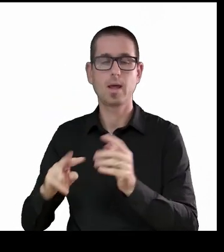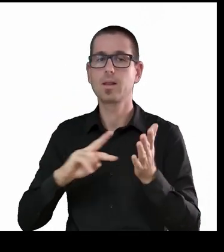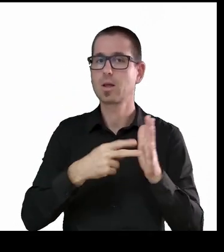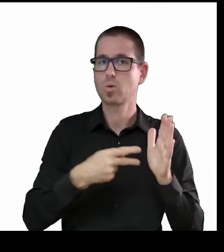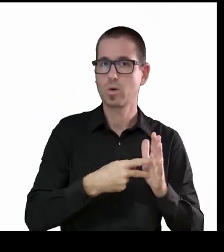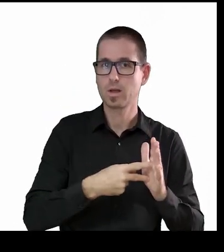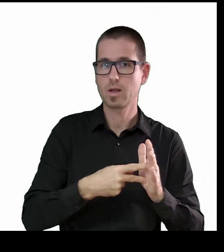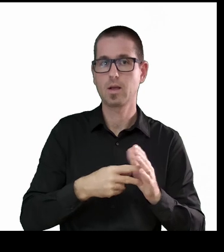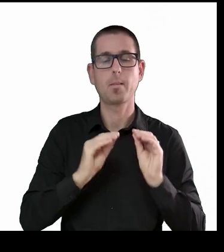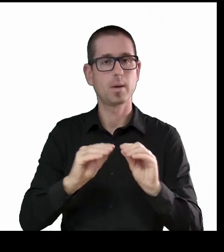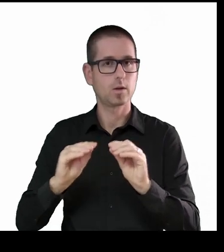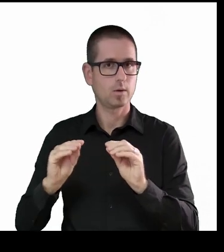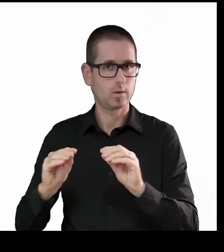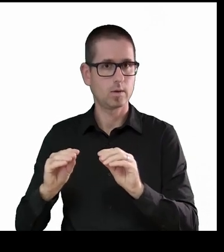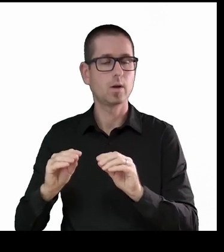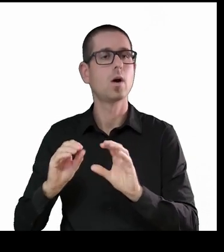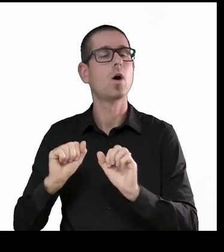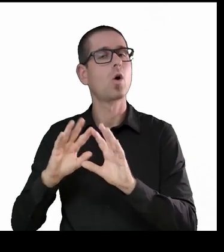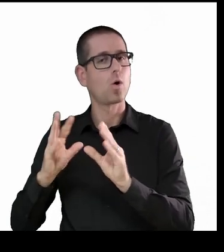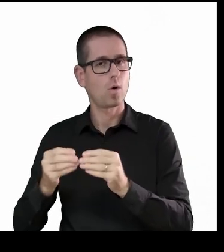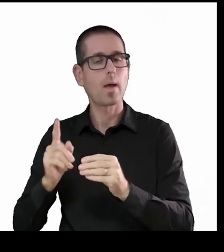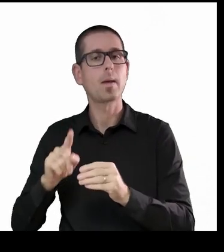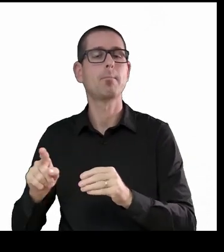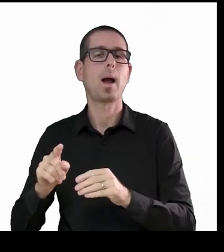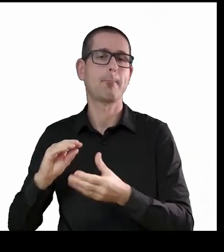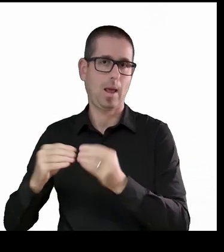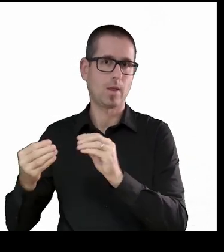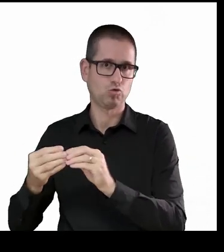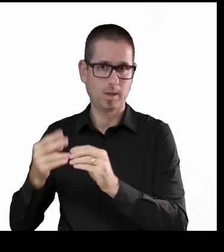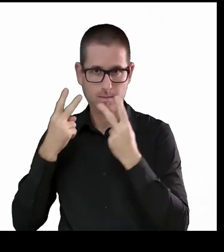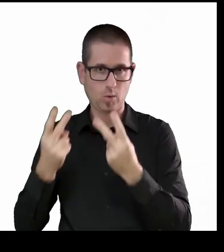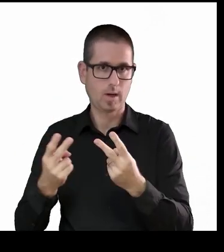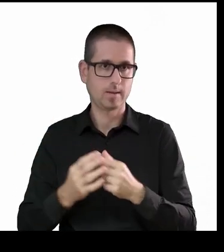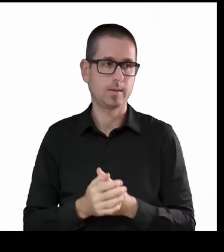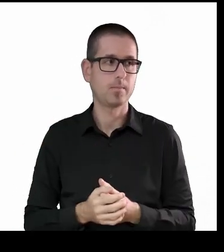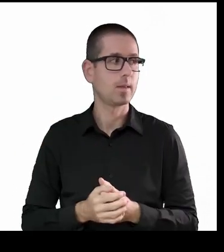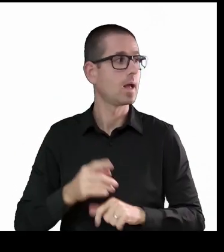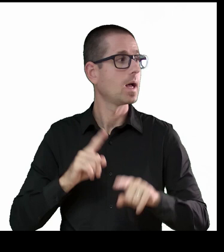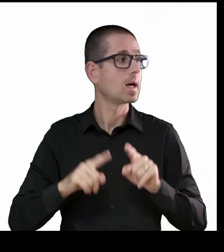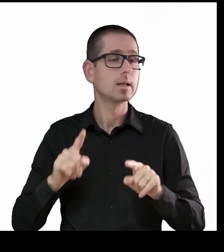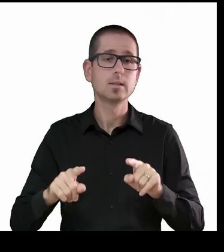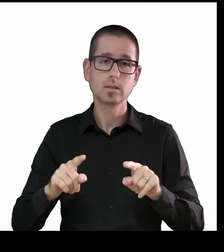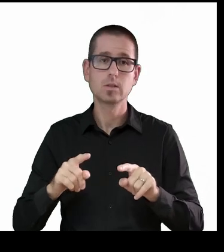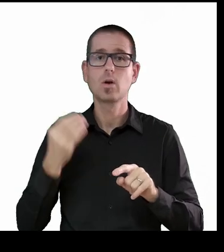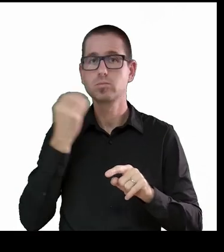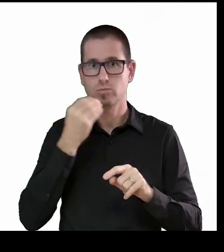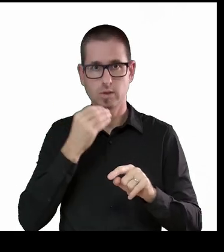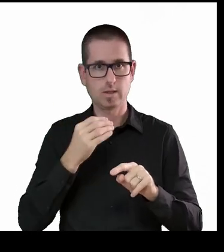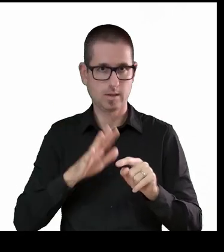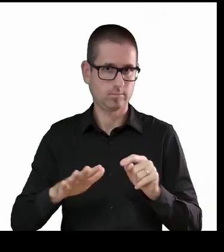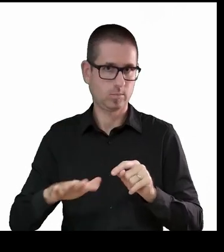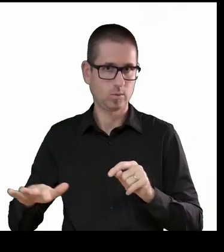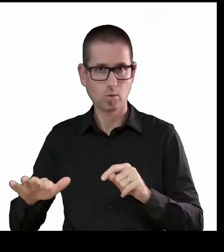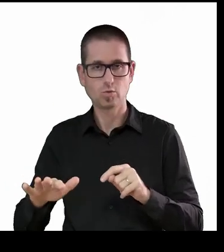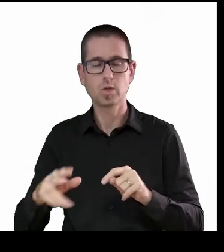technology, pedagogy, content, and management aspects, considering different e-learning settings and modes in the base